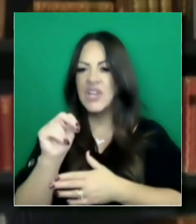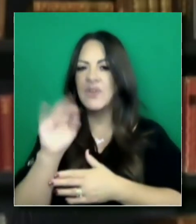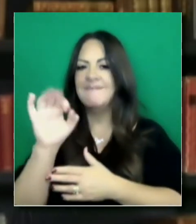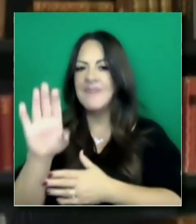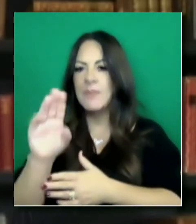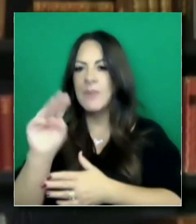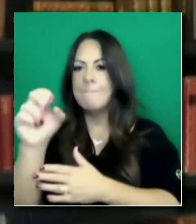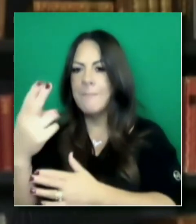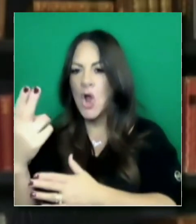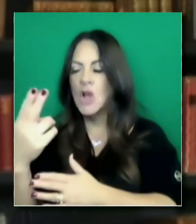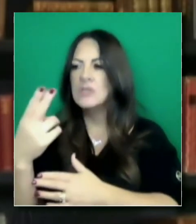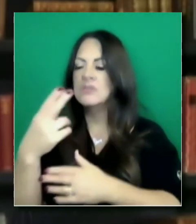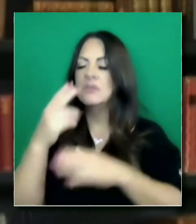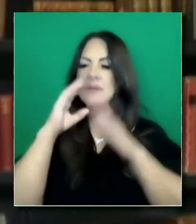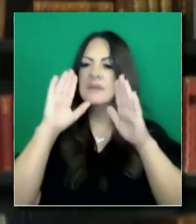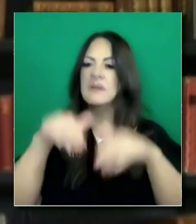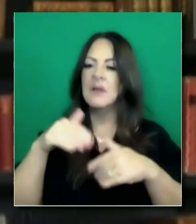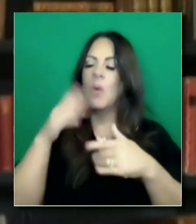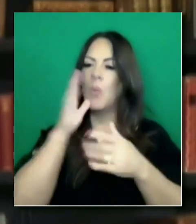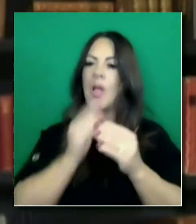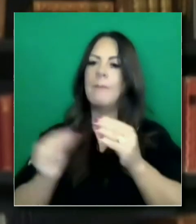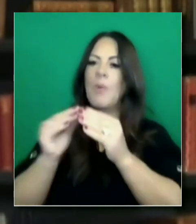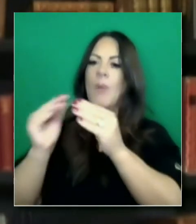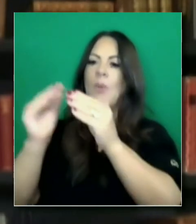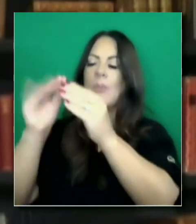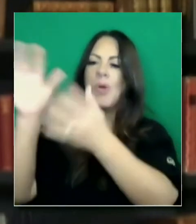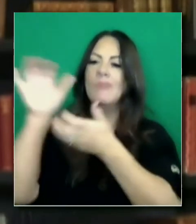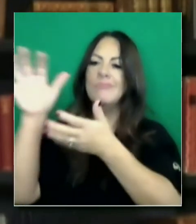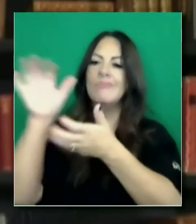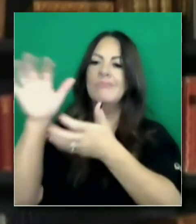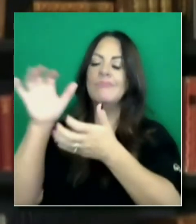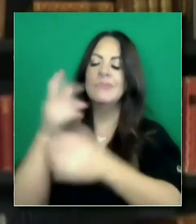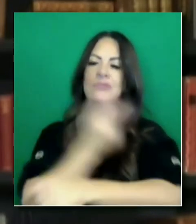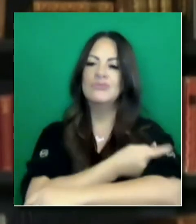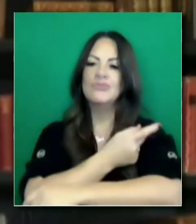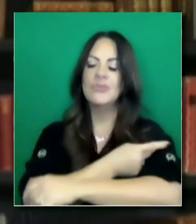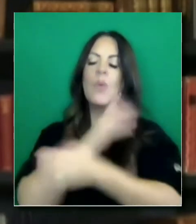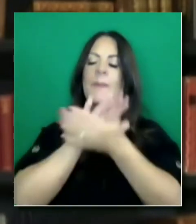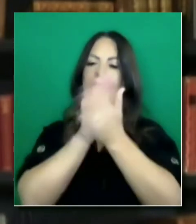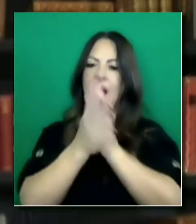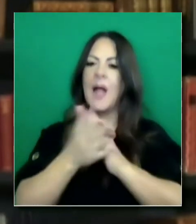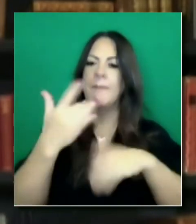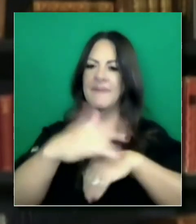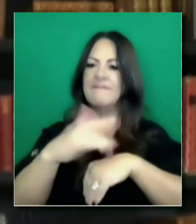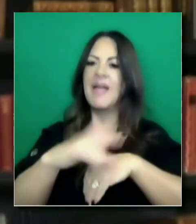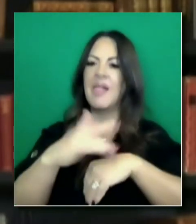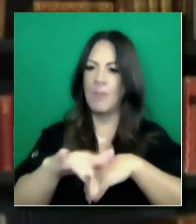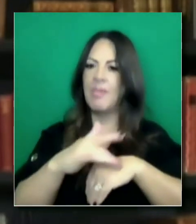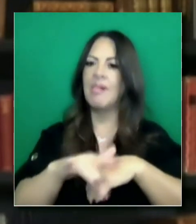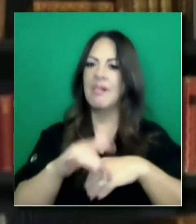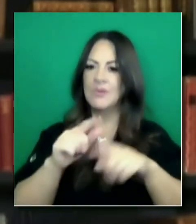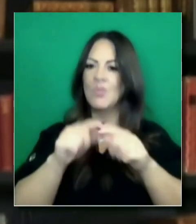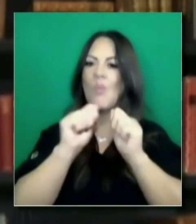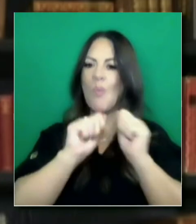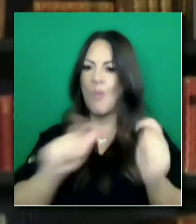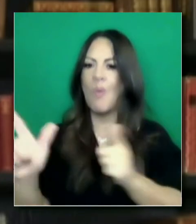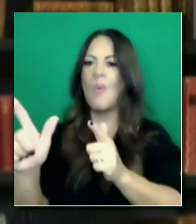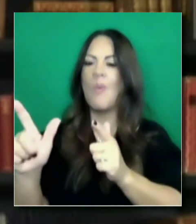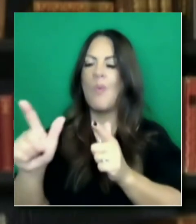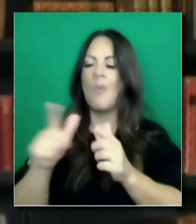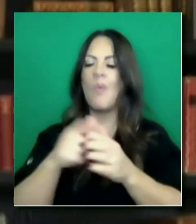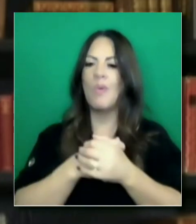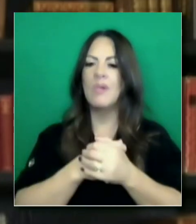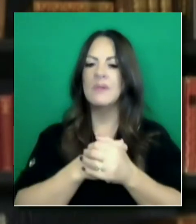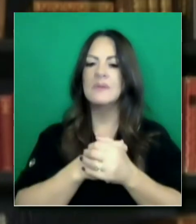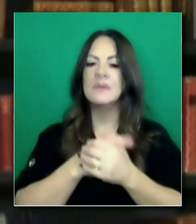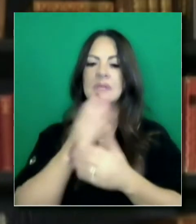are now distributed and locally available, and that distribution points increase,